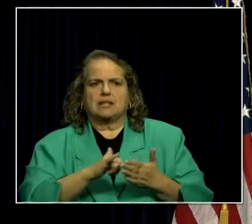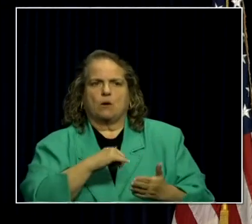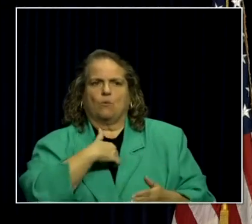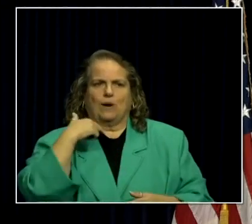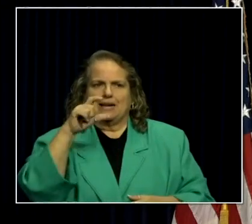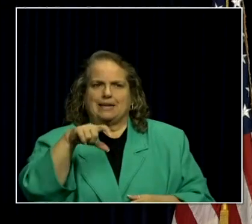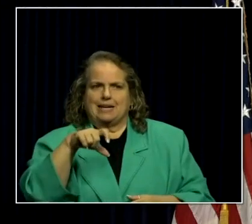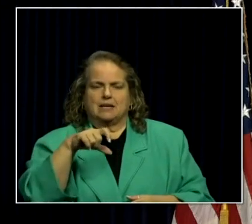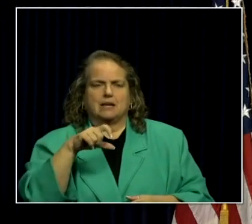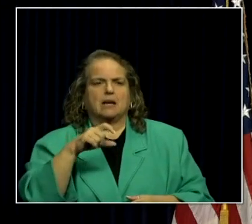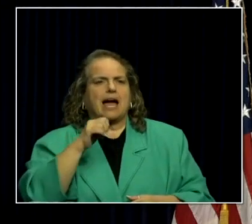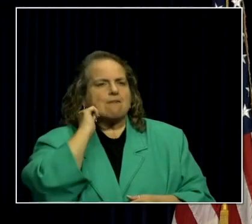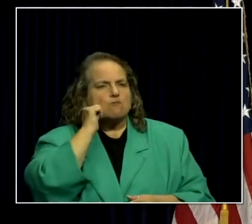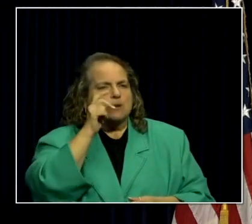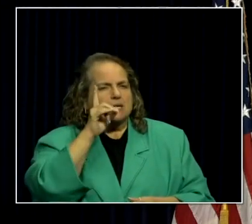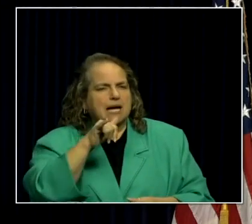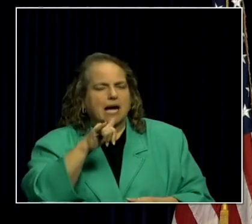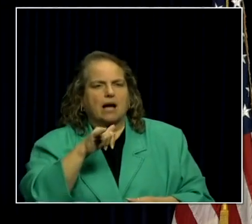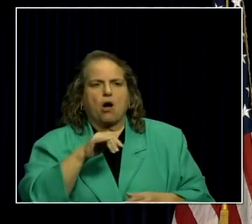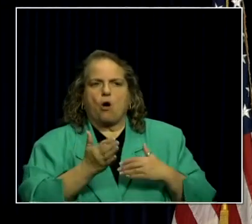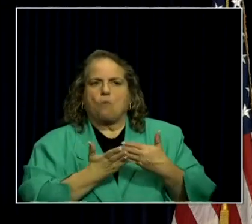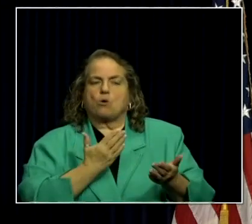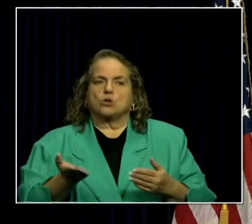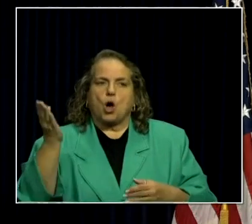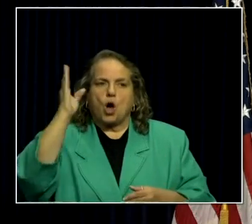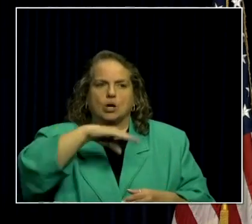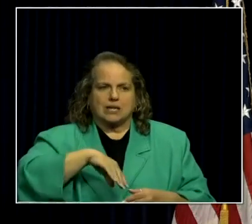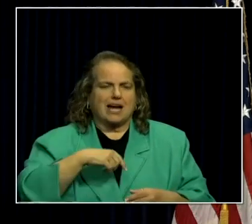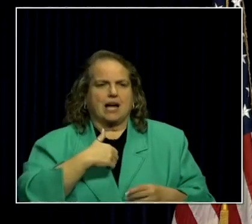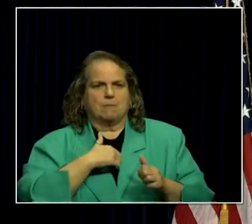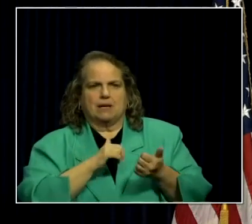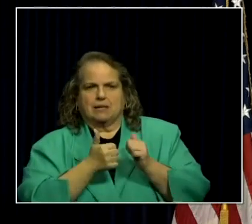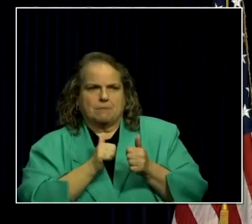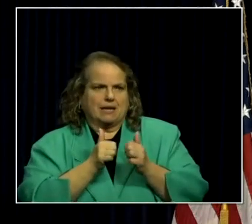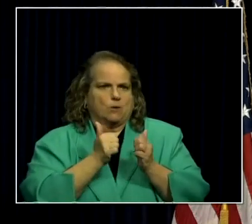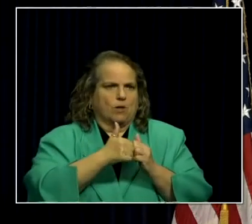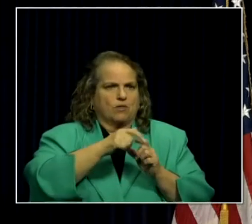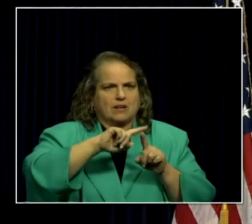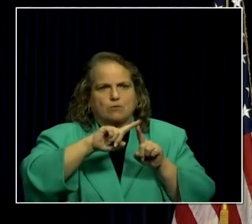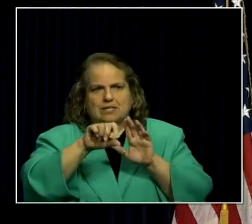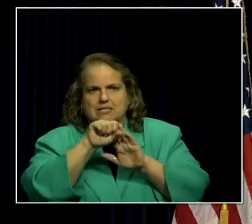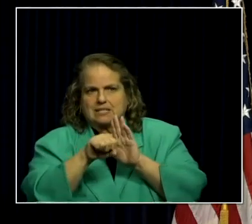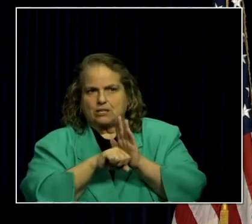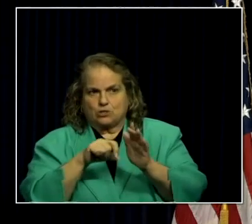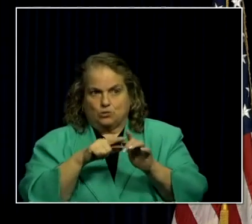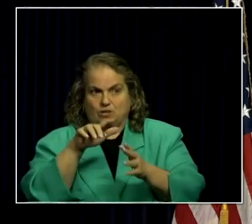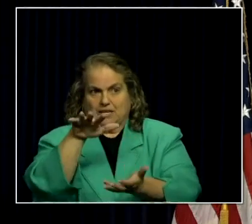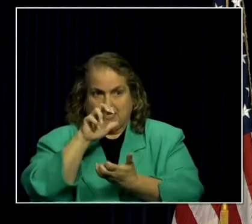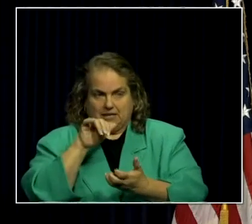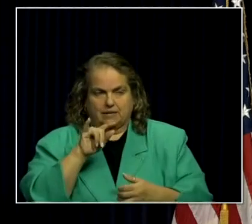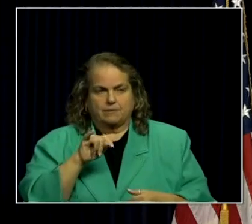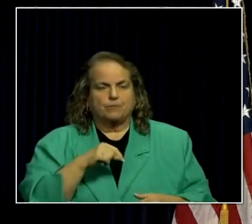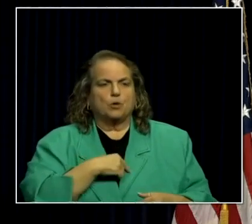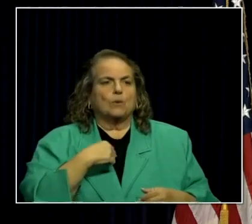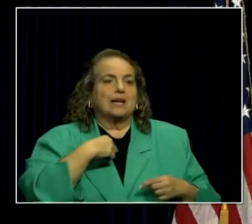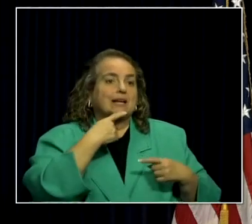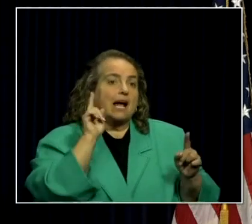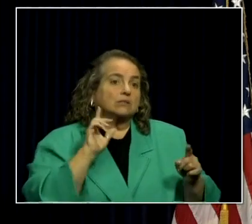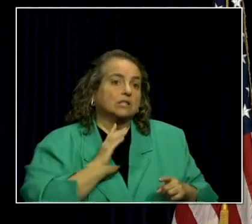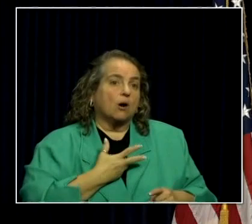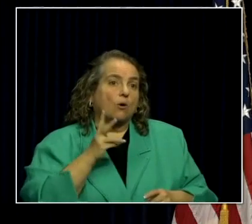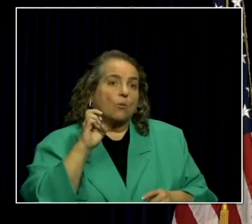to go. It's what I do every day, almost all day, every day. We announced our website. That